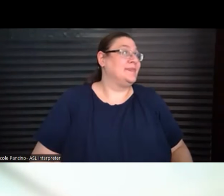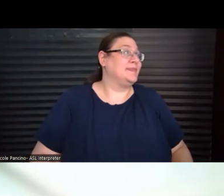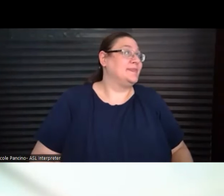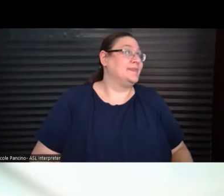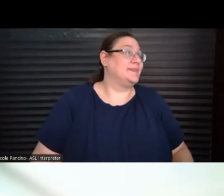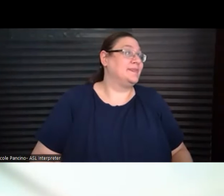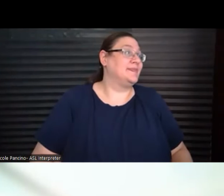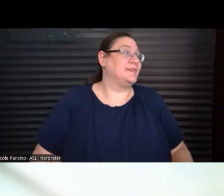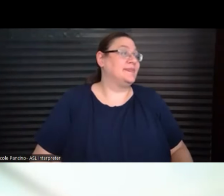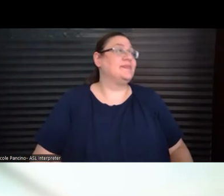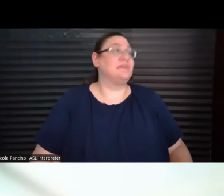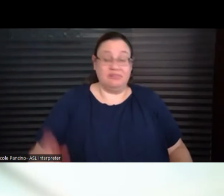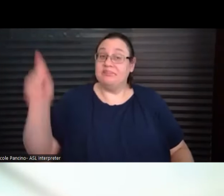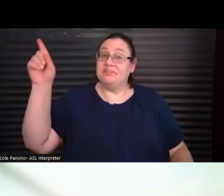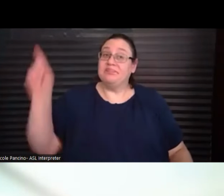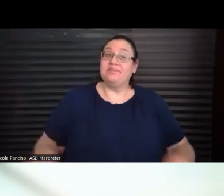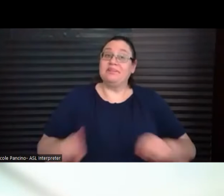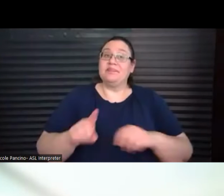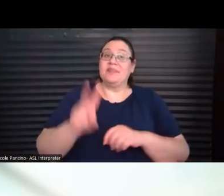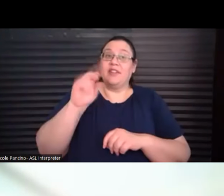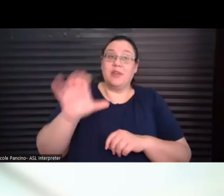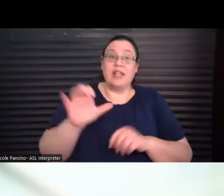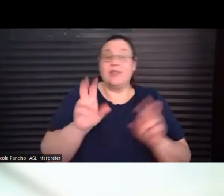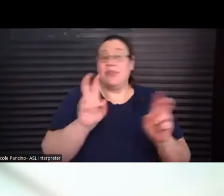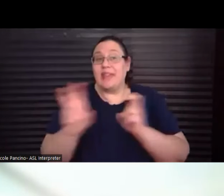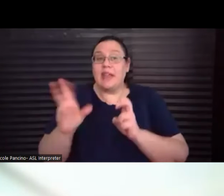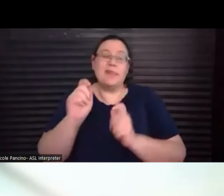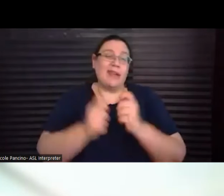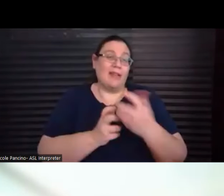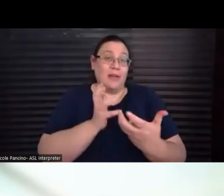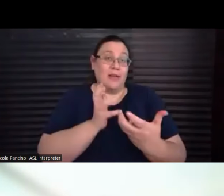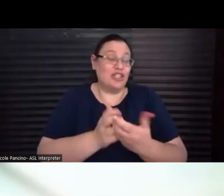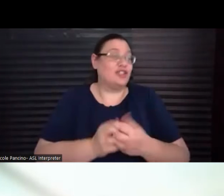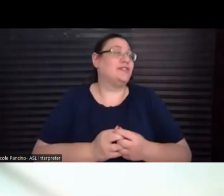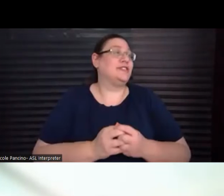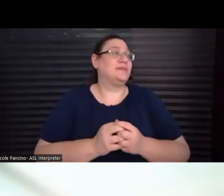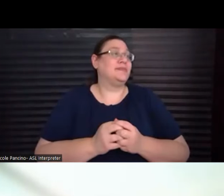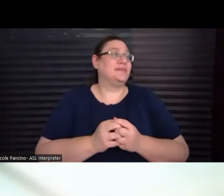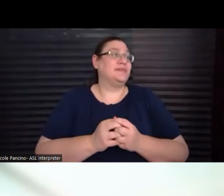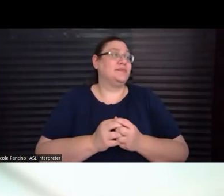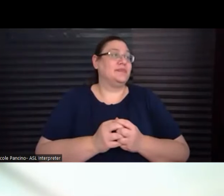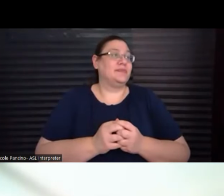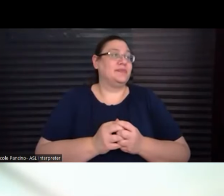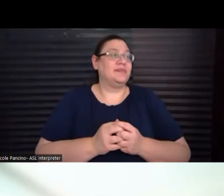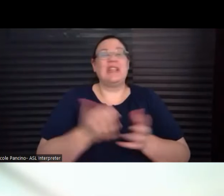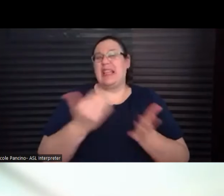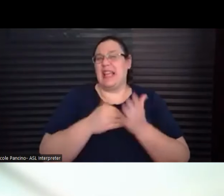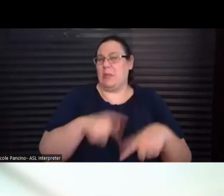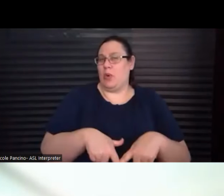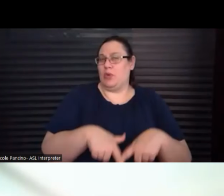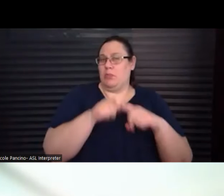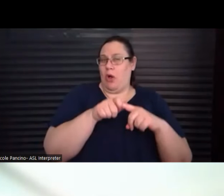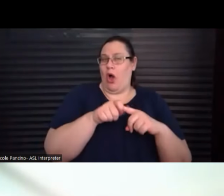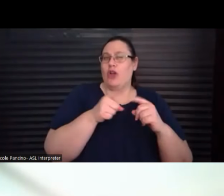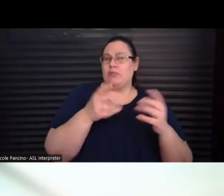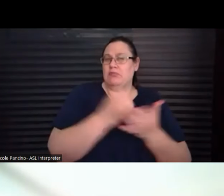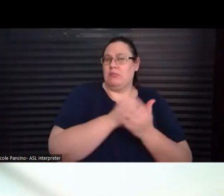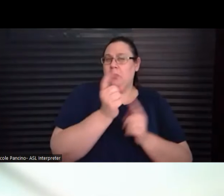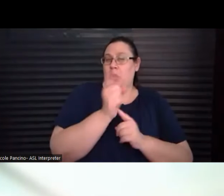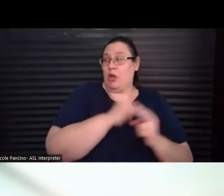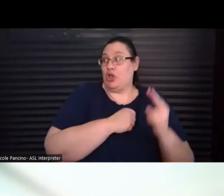Here are some vocational themes and accommodations. And again, I'll just pause so you guys can look at those. And again, this